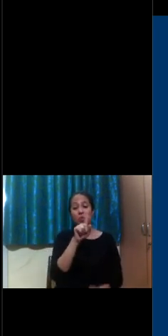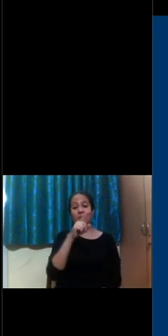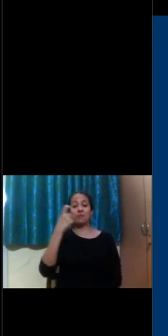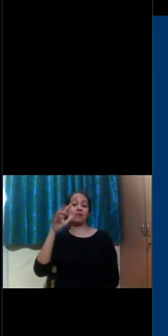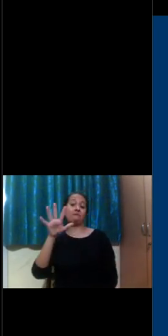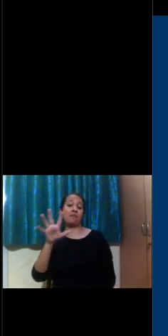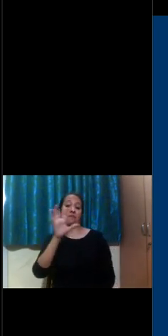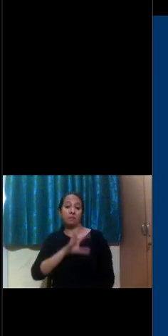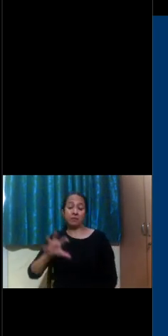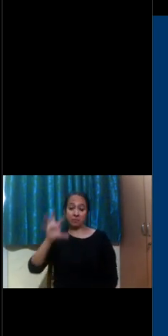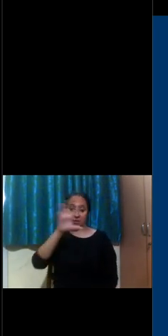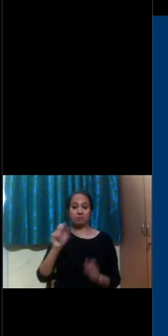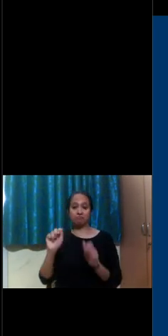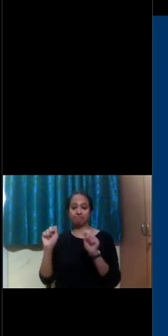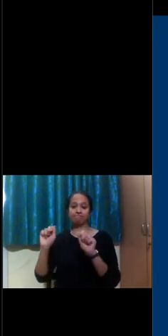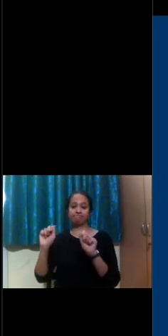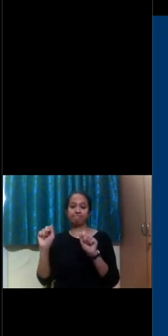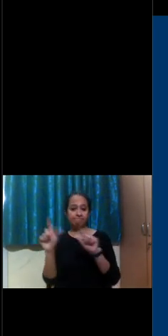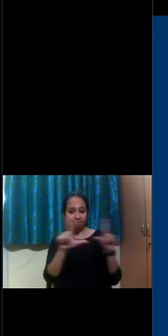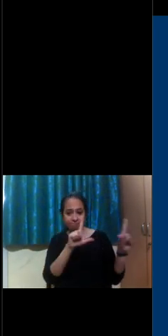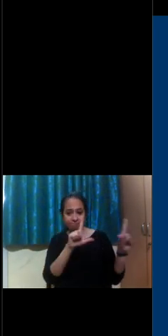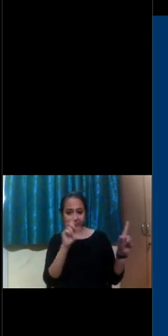if you can move to the slide, Debra.